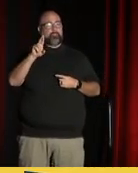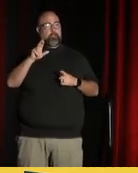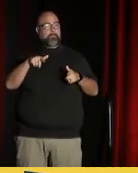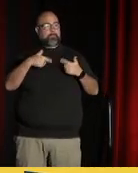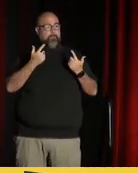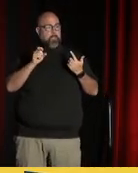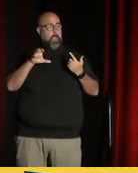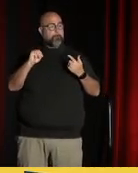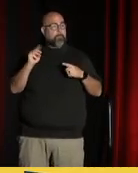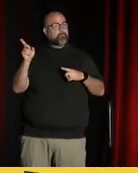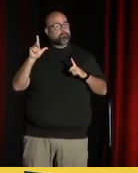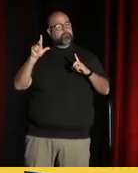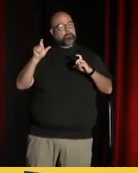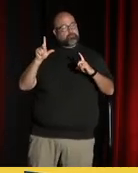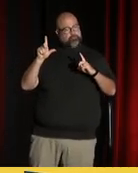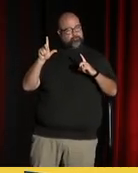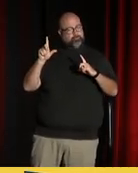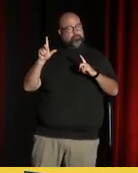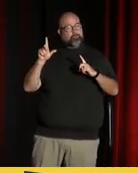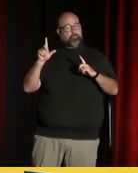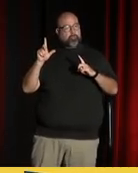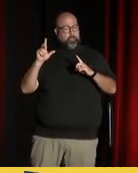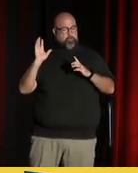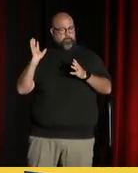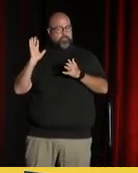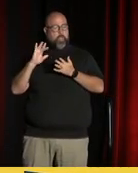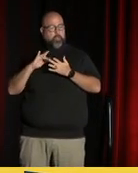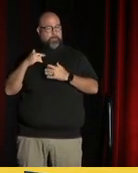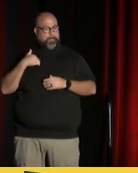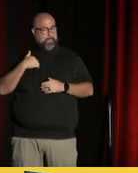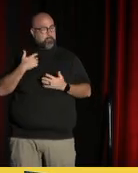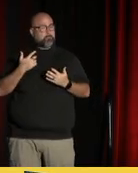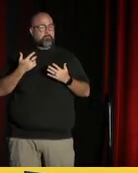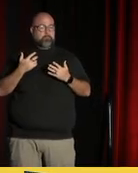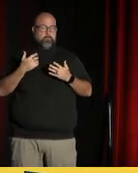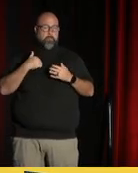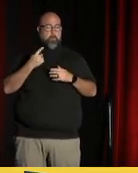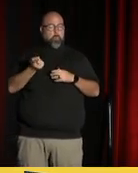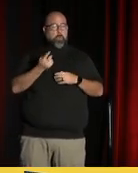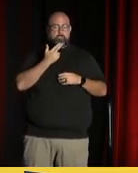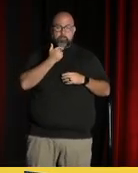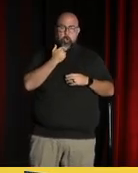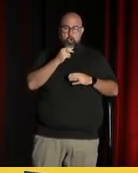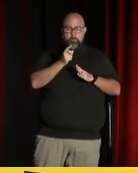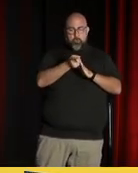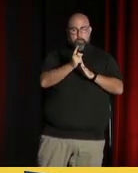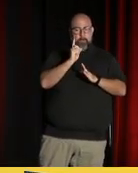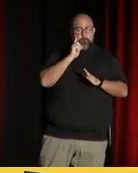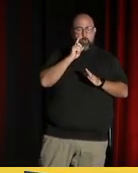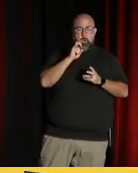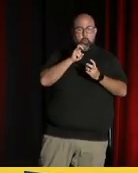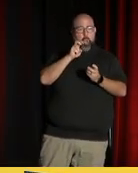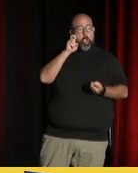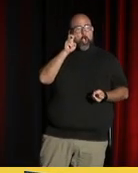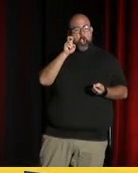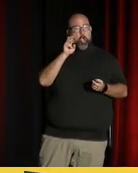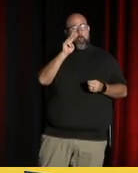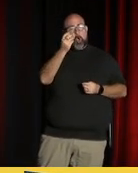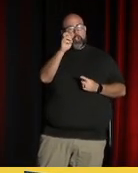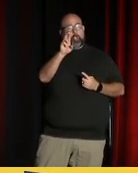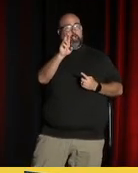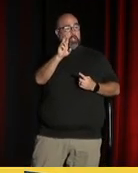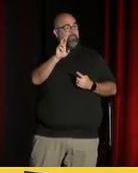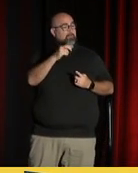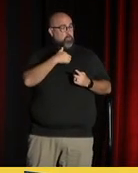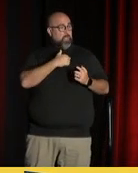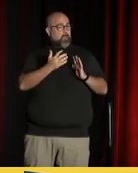Super easy. Take a picture of that. Reach out to me. Plant one small moment of wonder somewhere. You can reach out